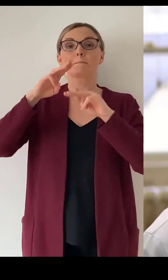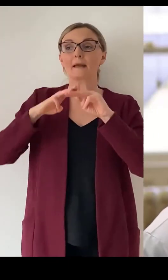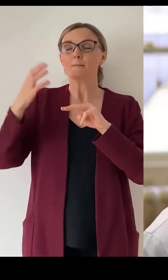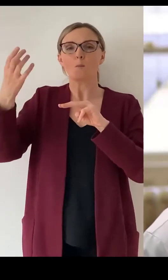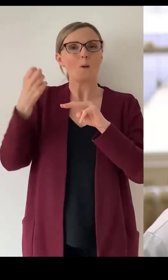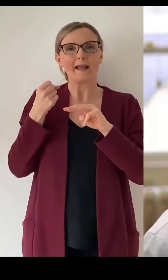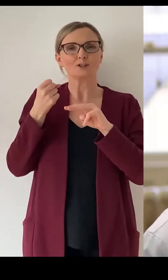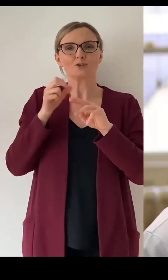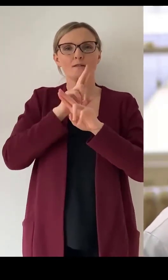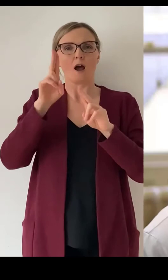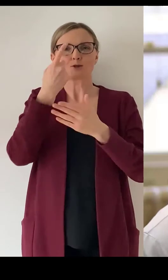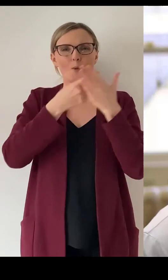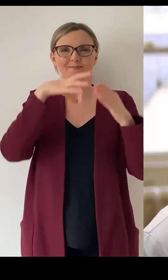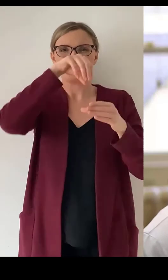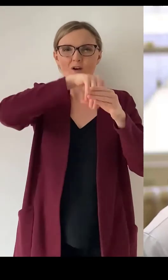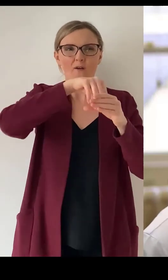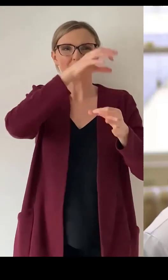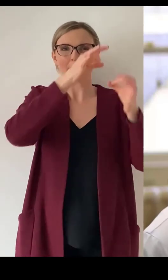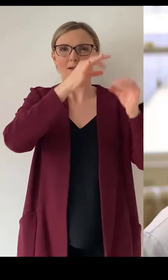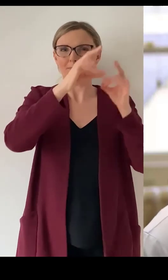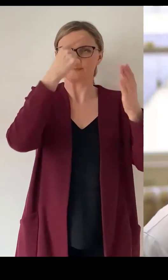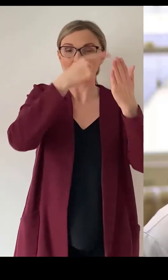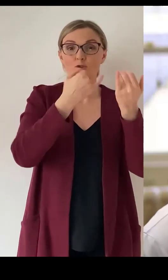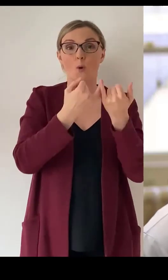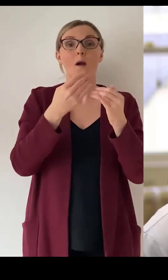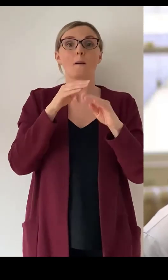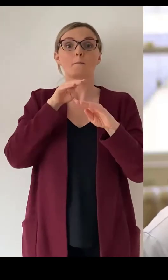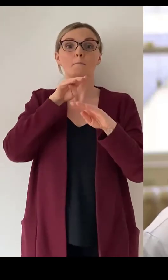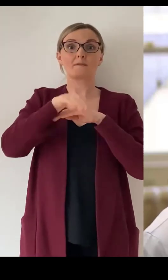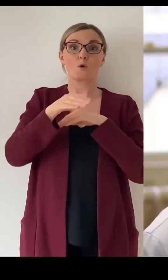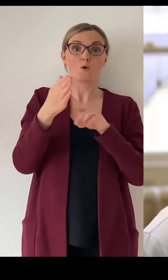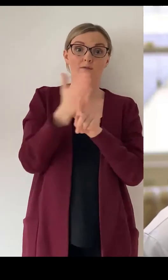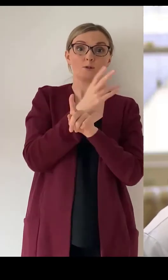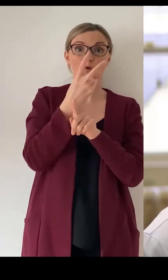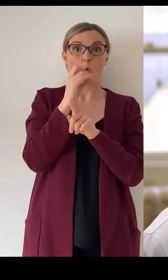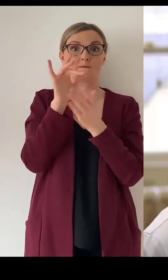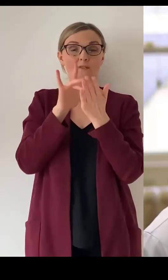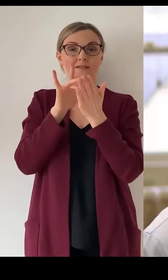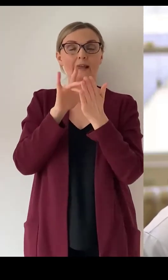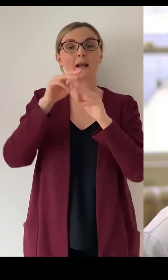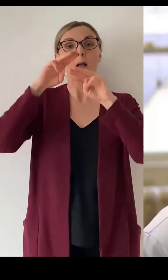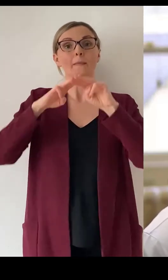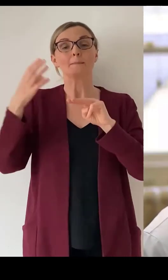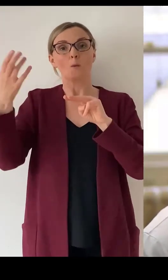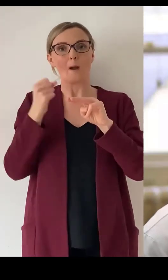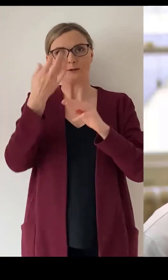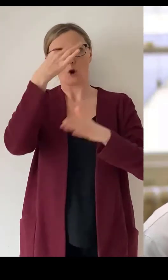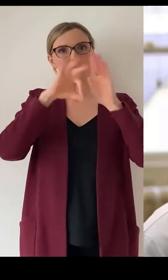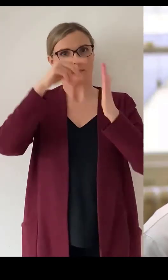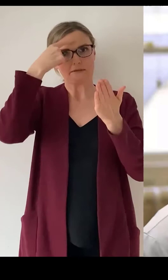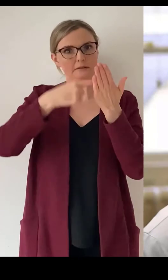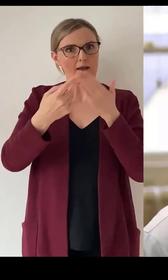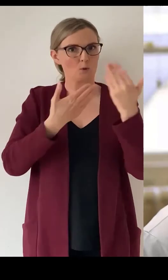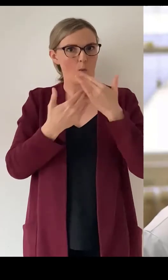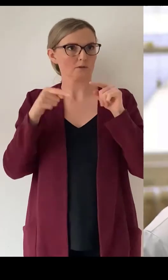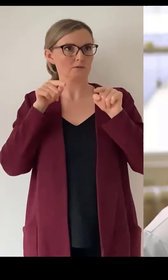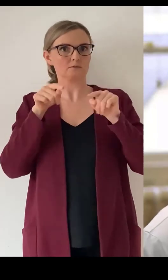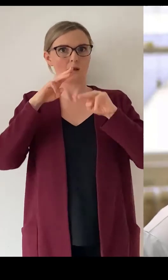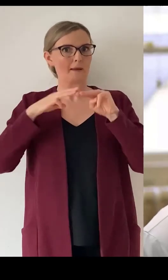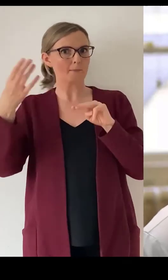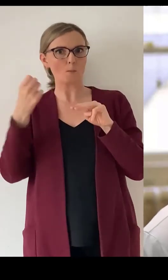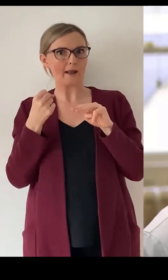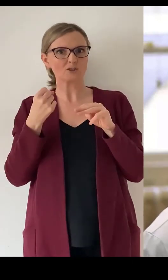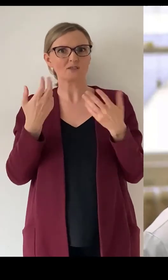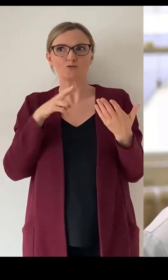wage. So prior to this, the minimum wage was set by the government with relatively little input from